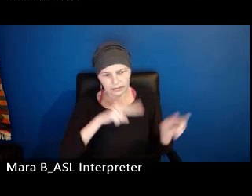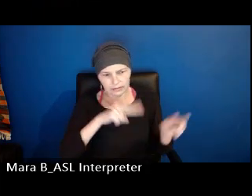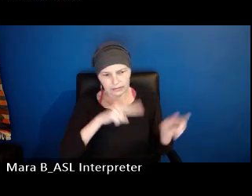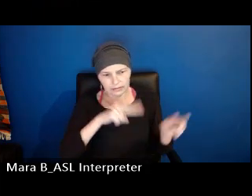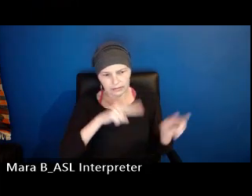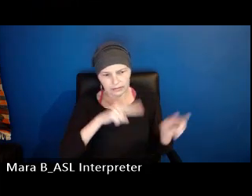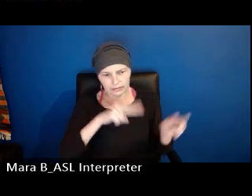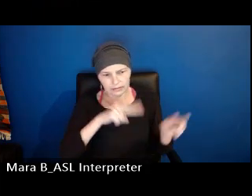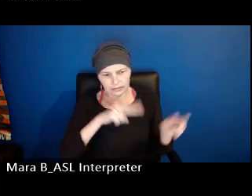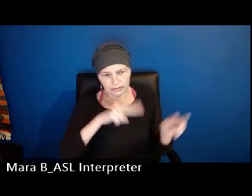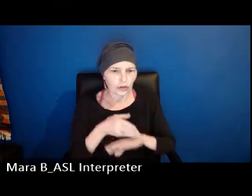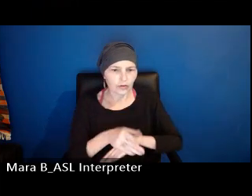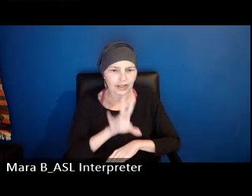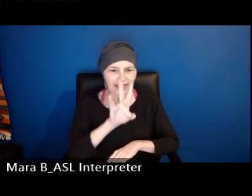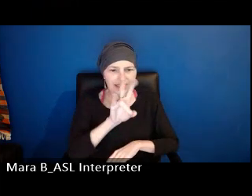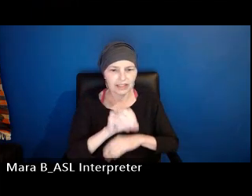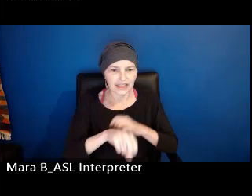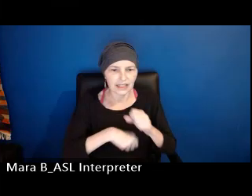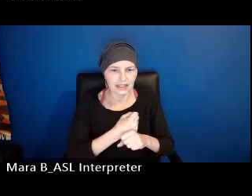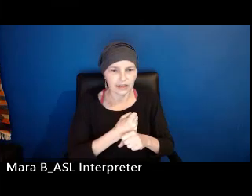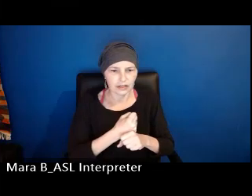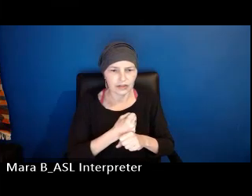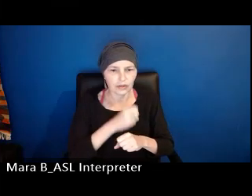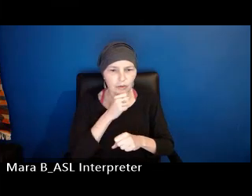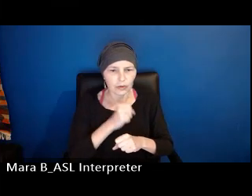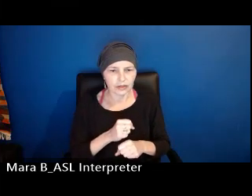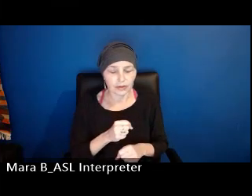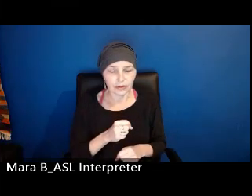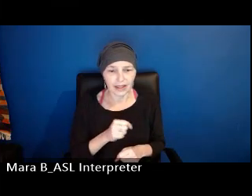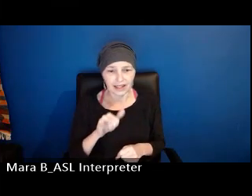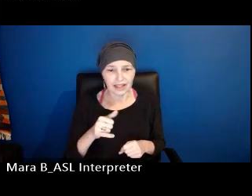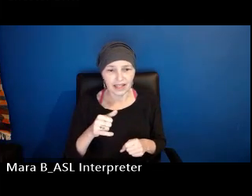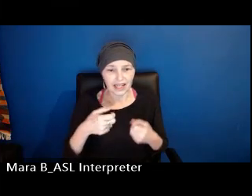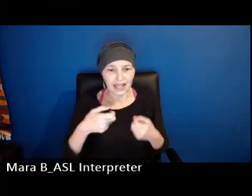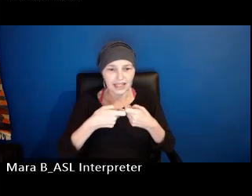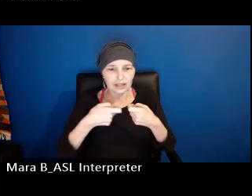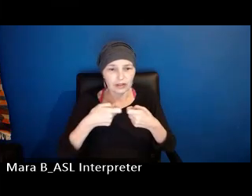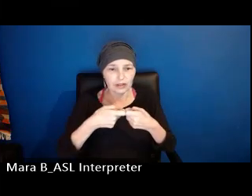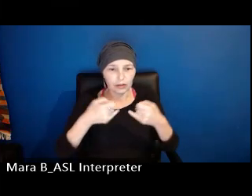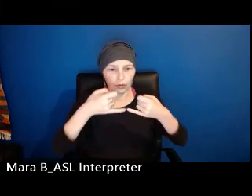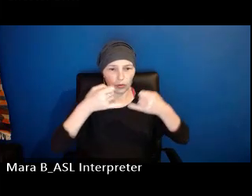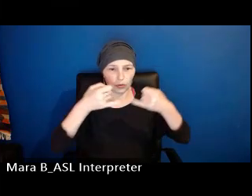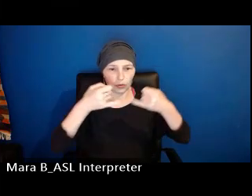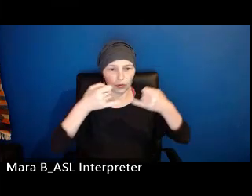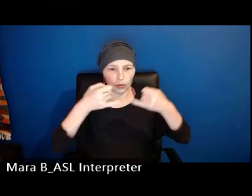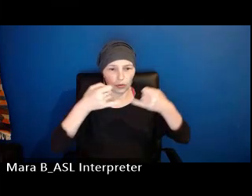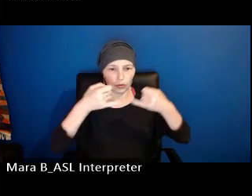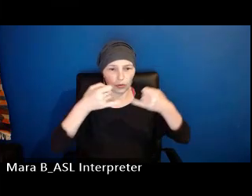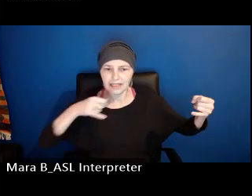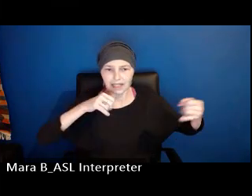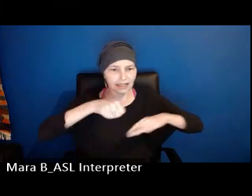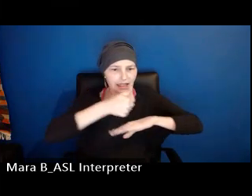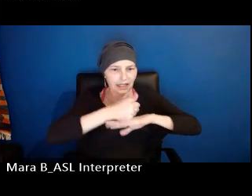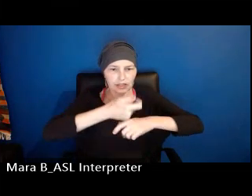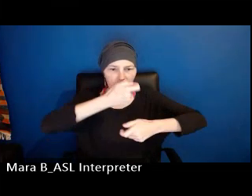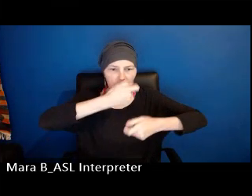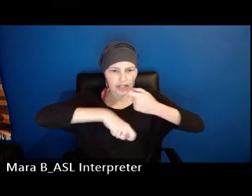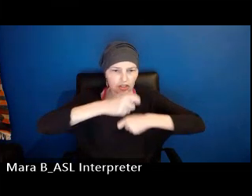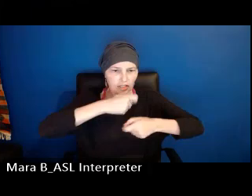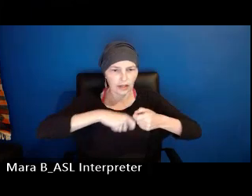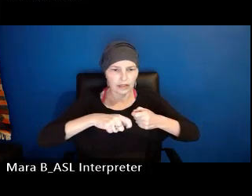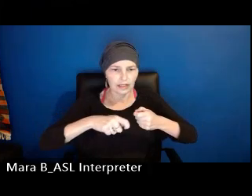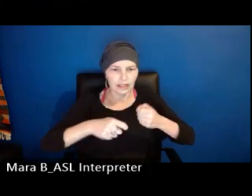Their own mini electrical wiring is not set up to have everything converted over to these other devices. You would